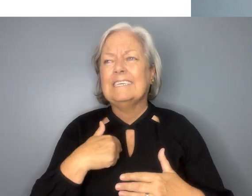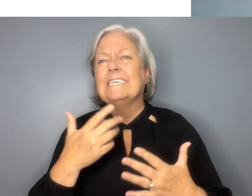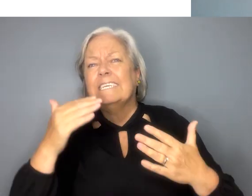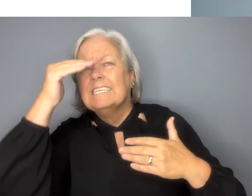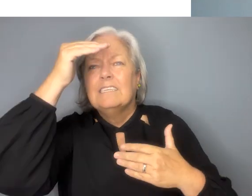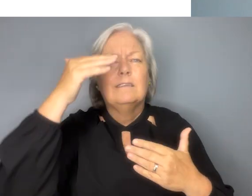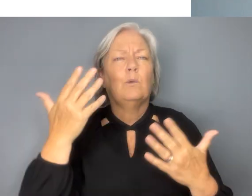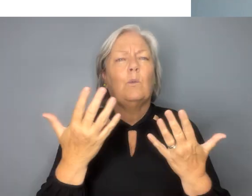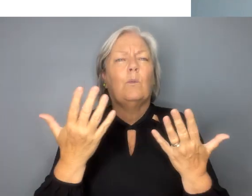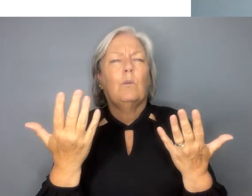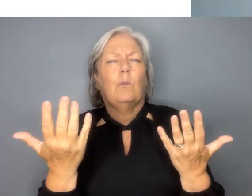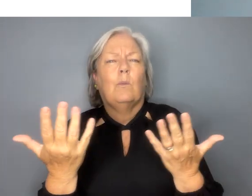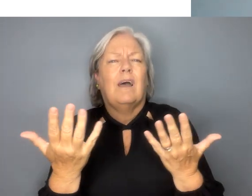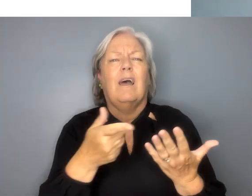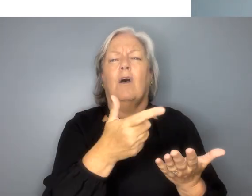trying to find help,